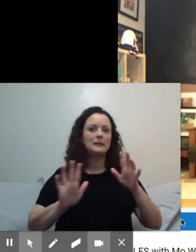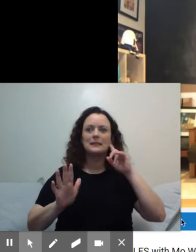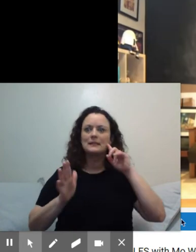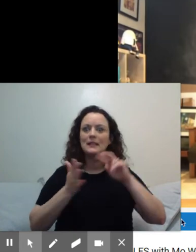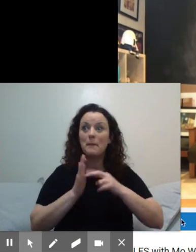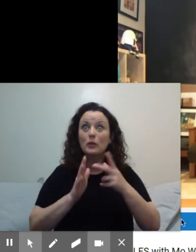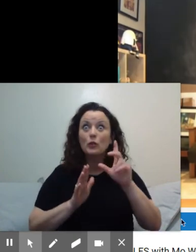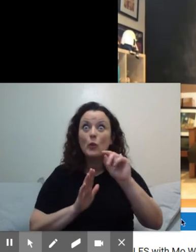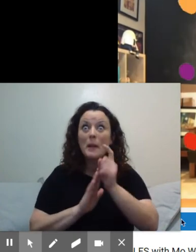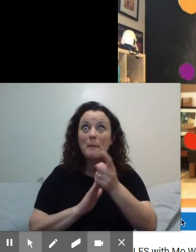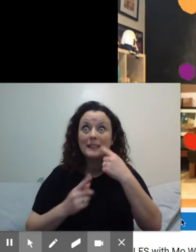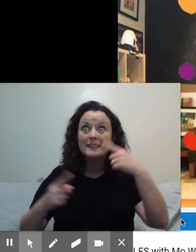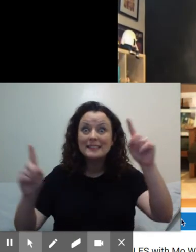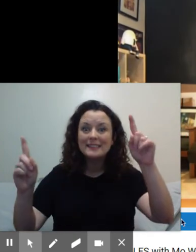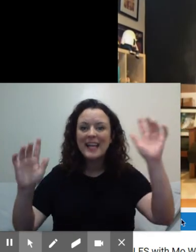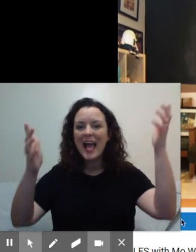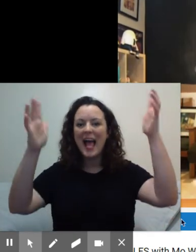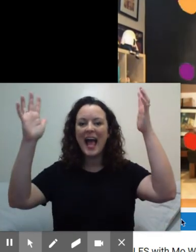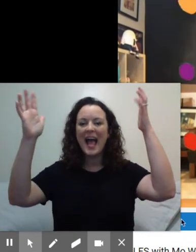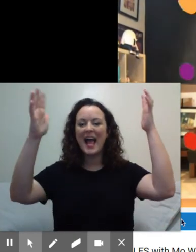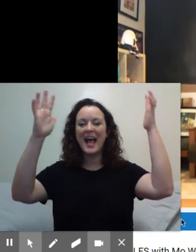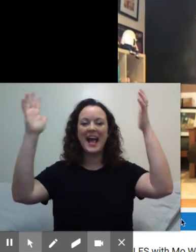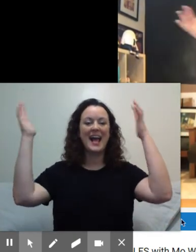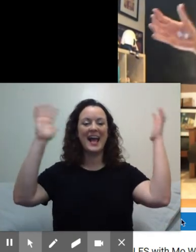did it? 20 minutes? I did it!